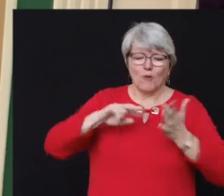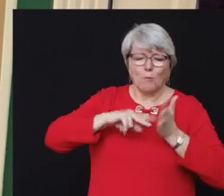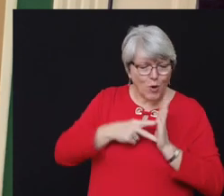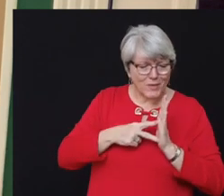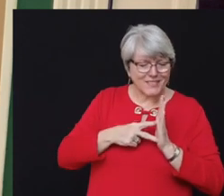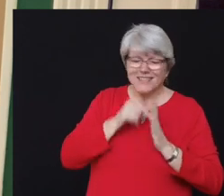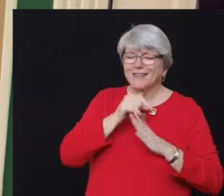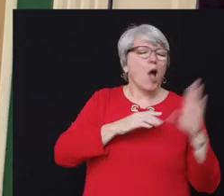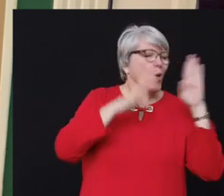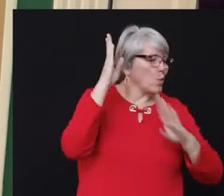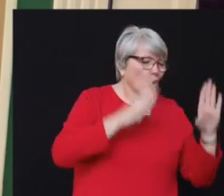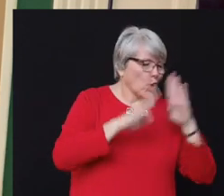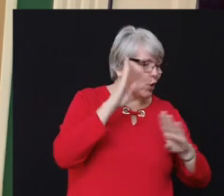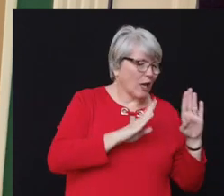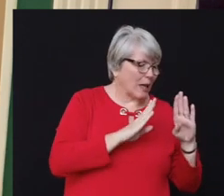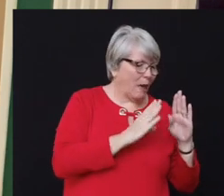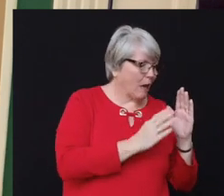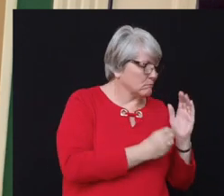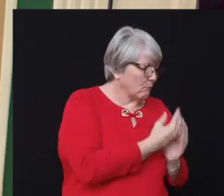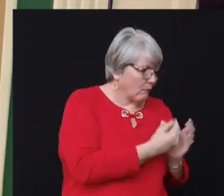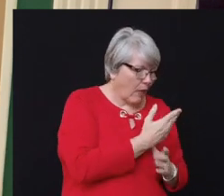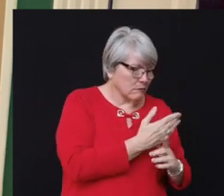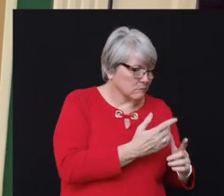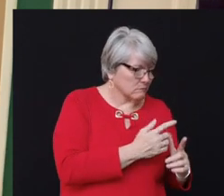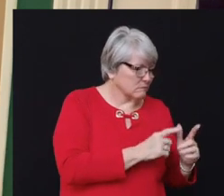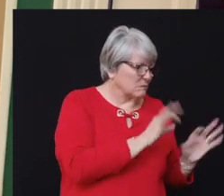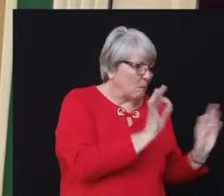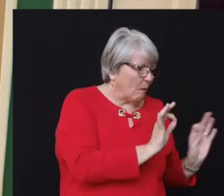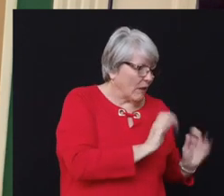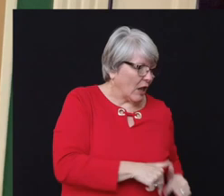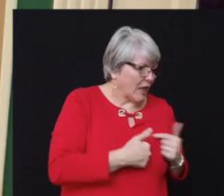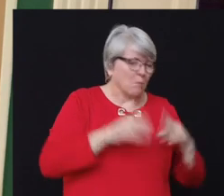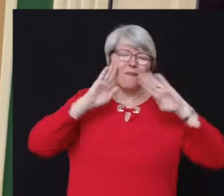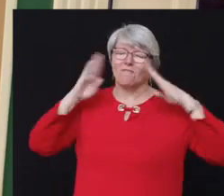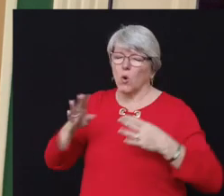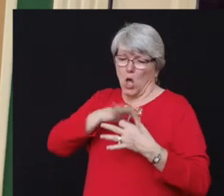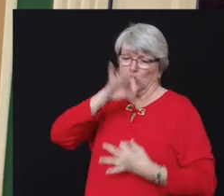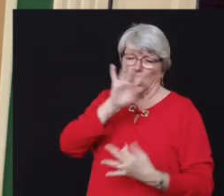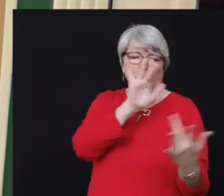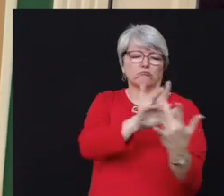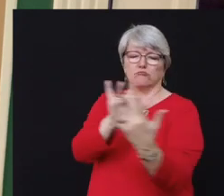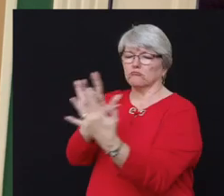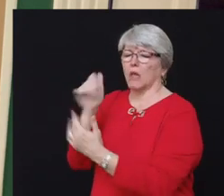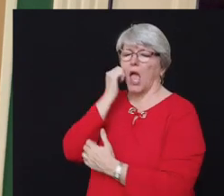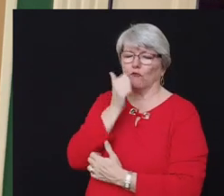us not to worry about the plants in our lives, but to focus on the souls we touch each day.